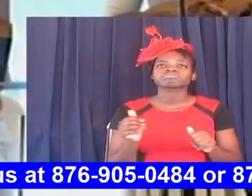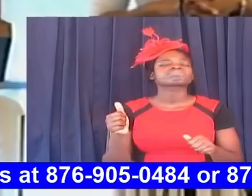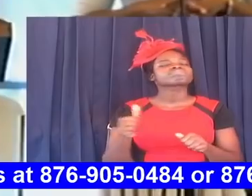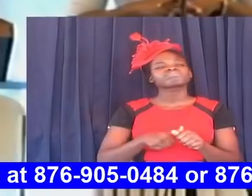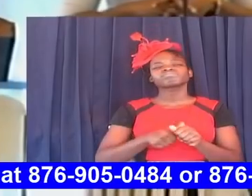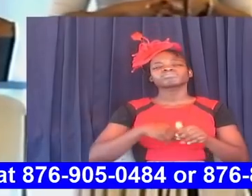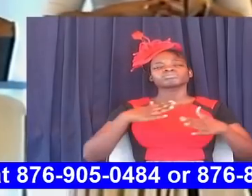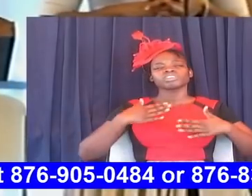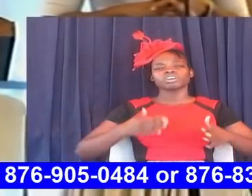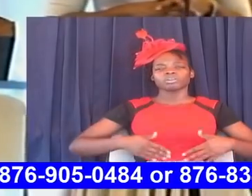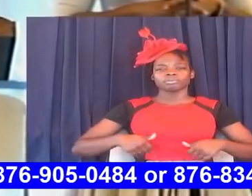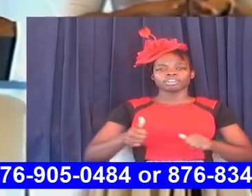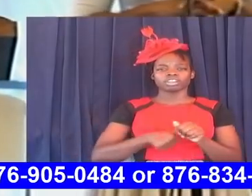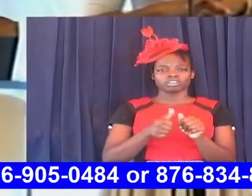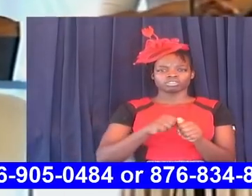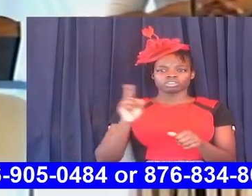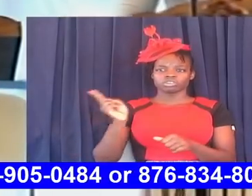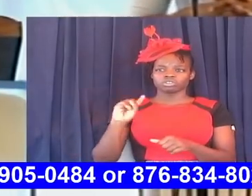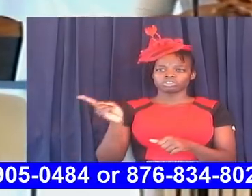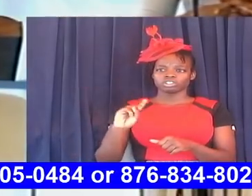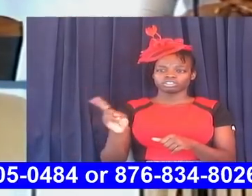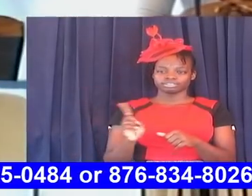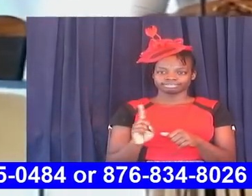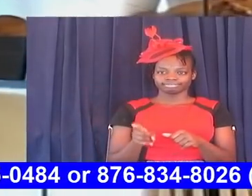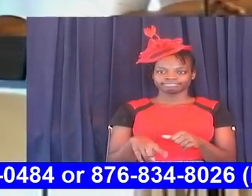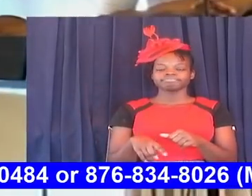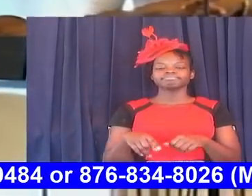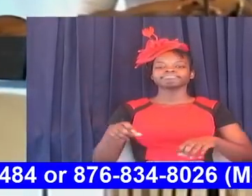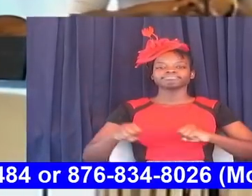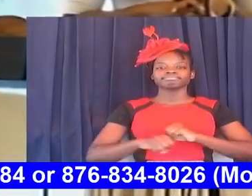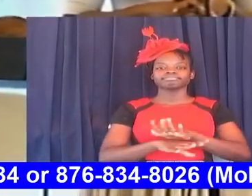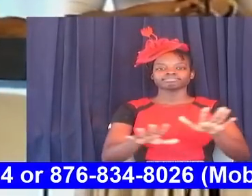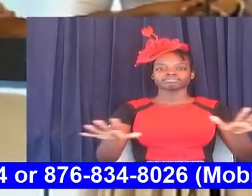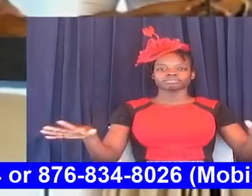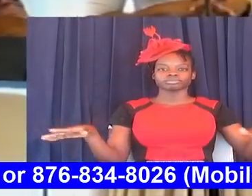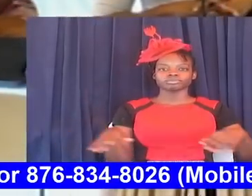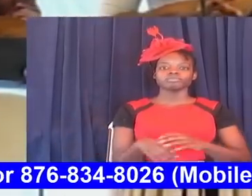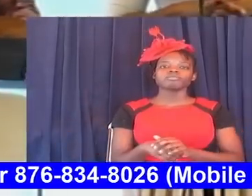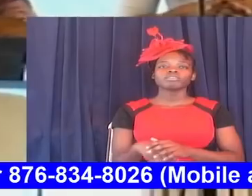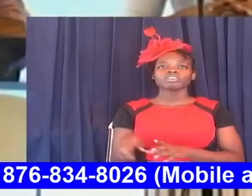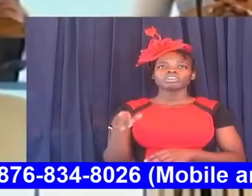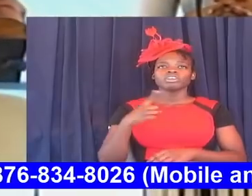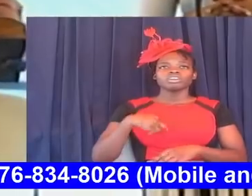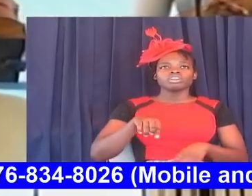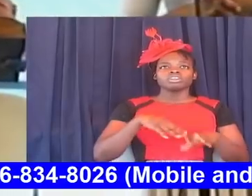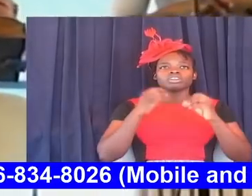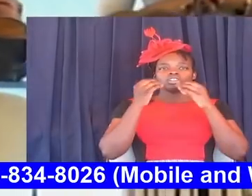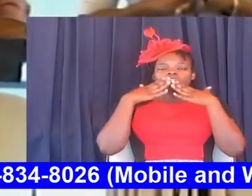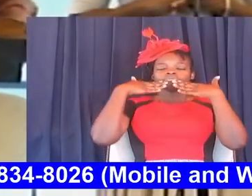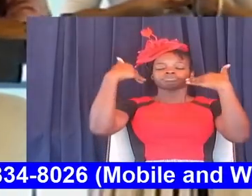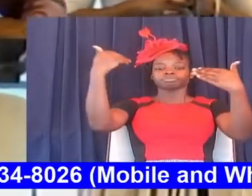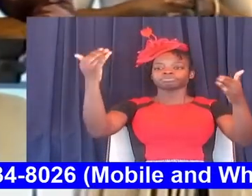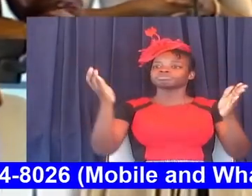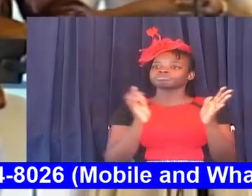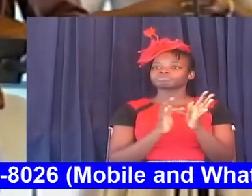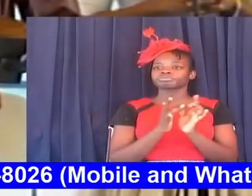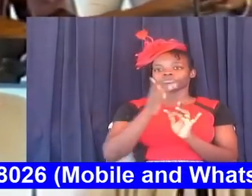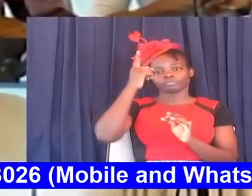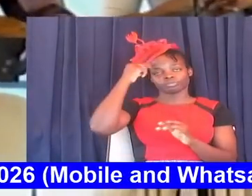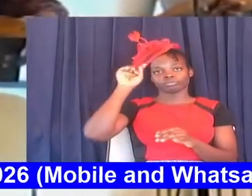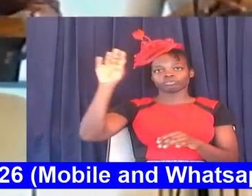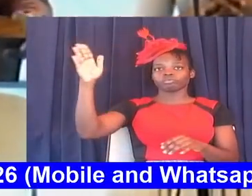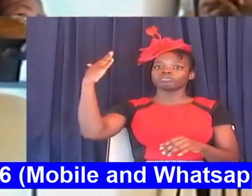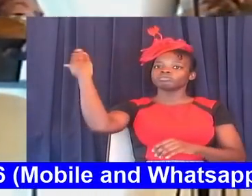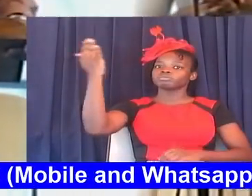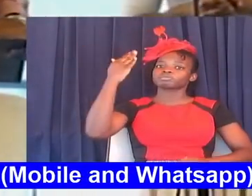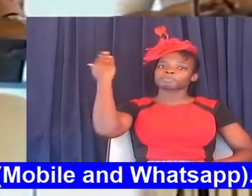everywhere. Hallelujah, Jesus. We thank you, Lord God, for your presence that